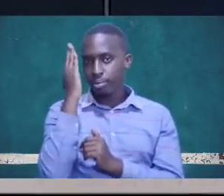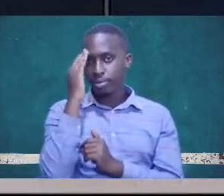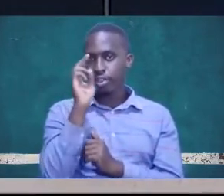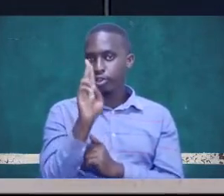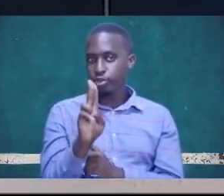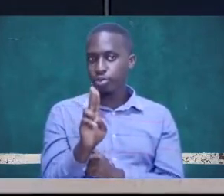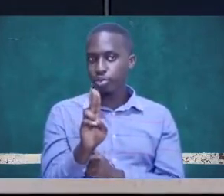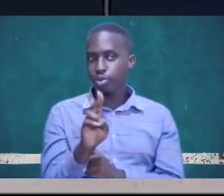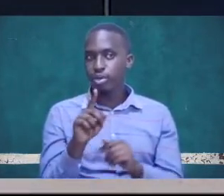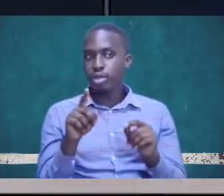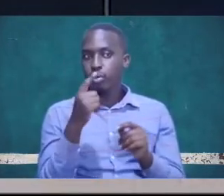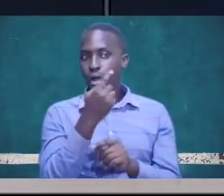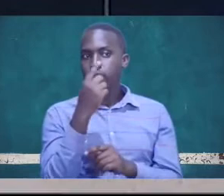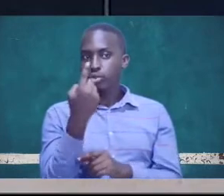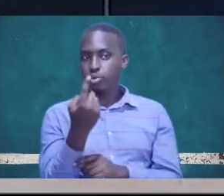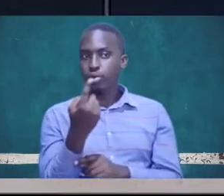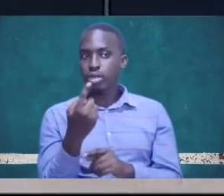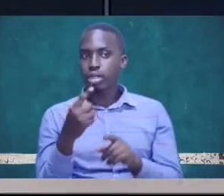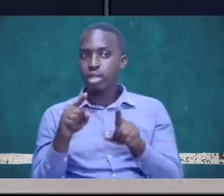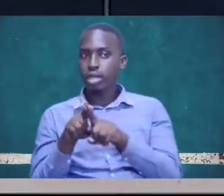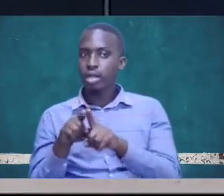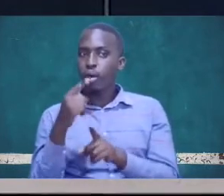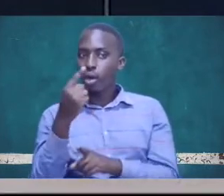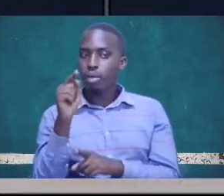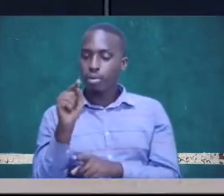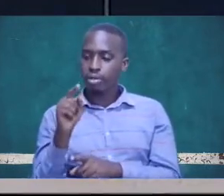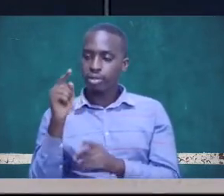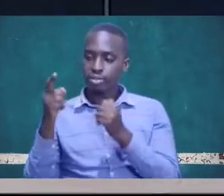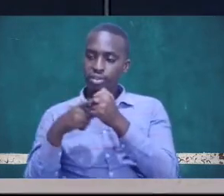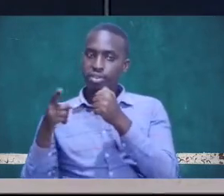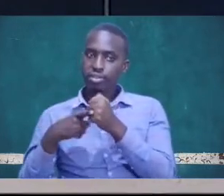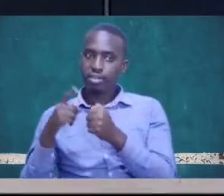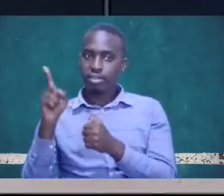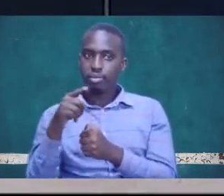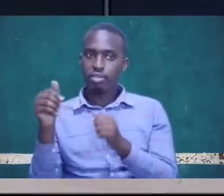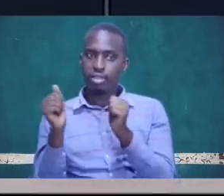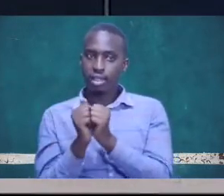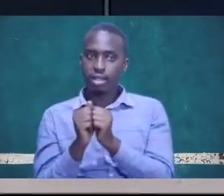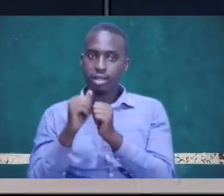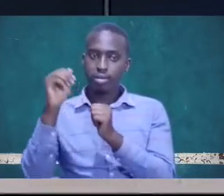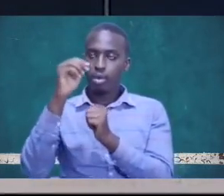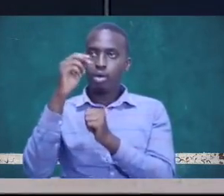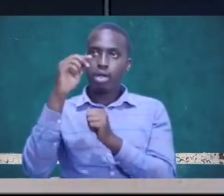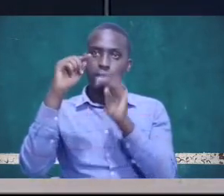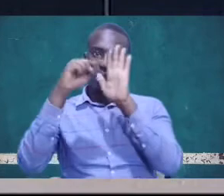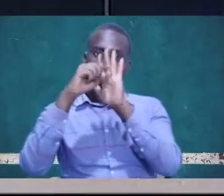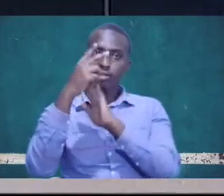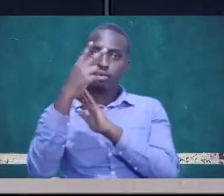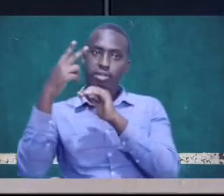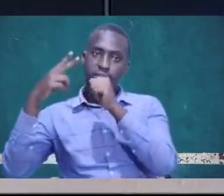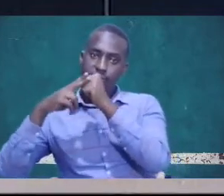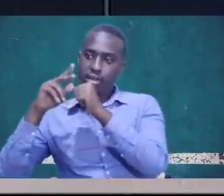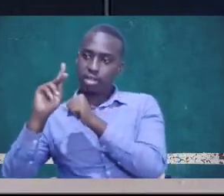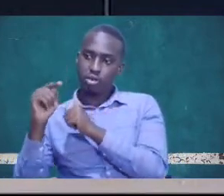U equals to 1.6 times 10 power to negative 27 kilogram, right? We